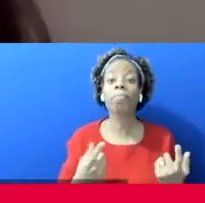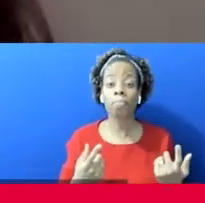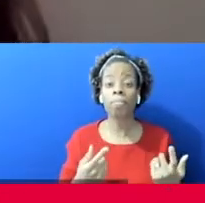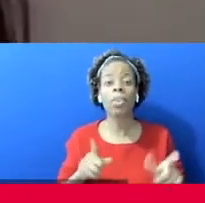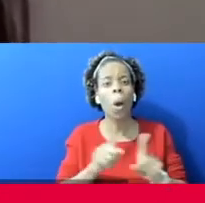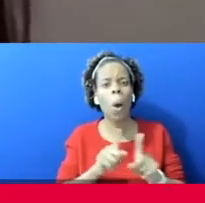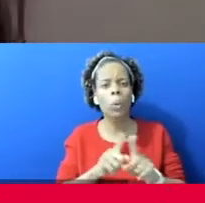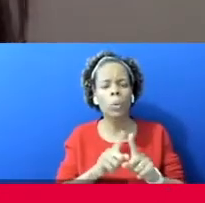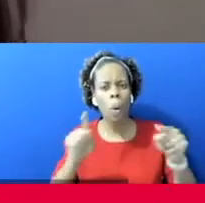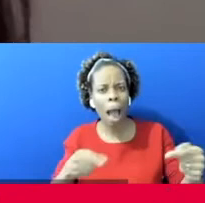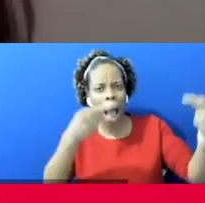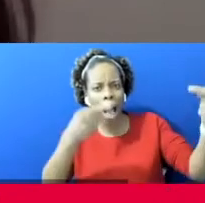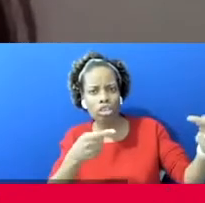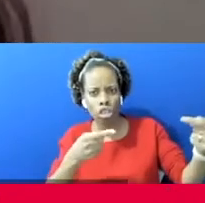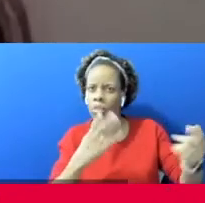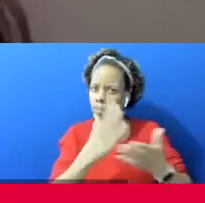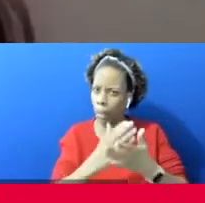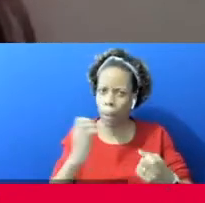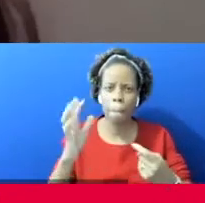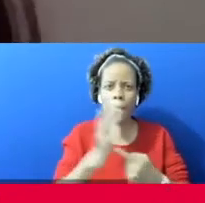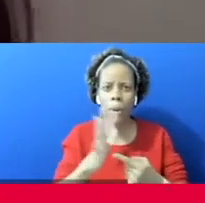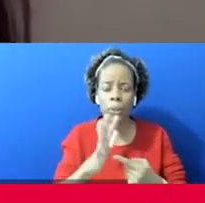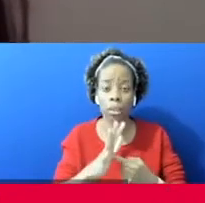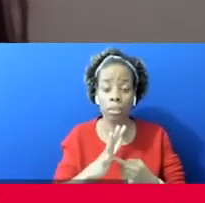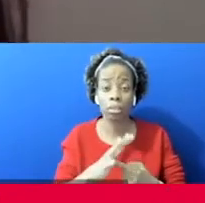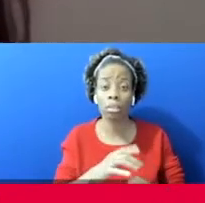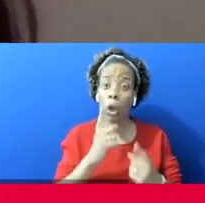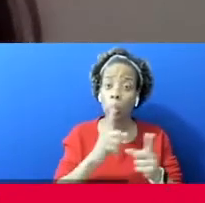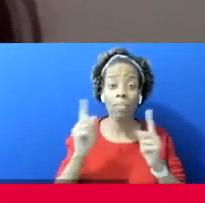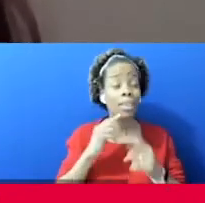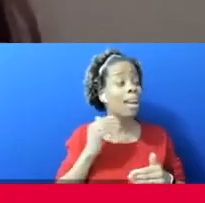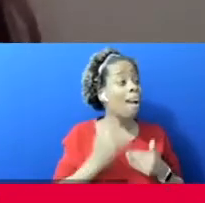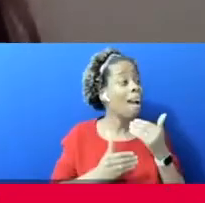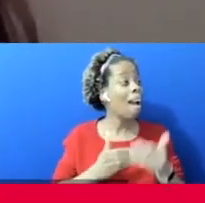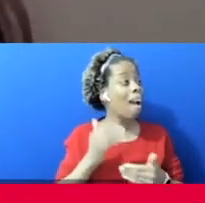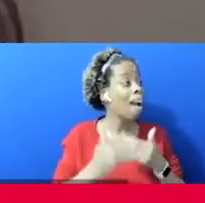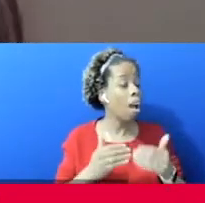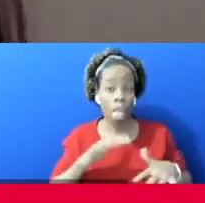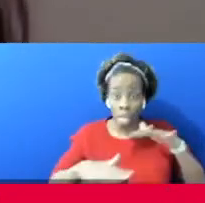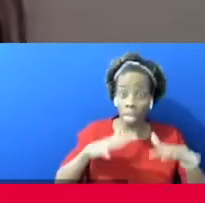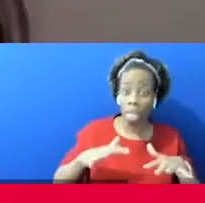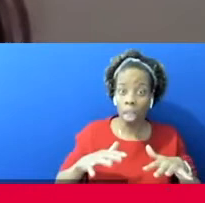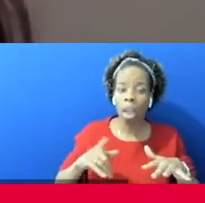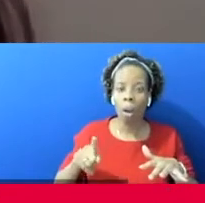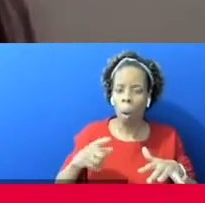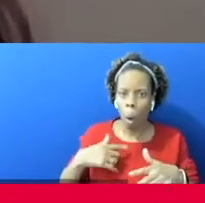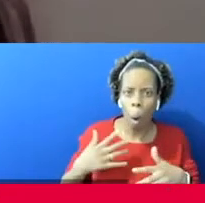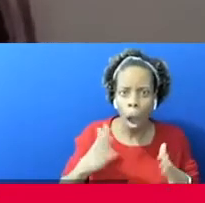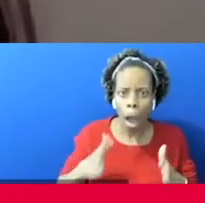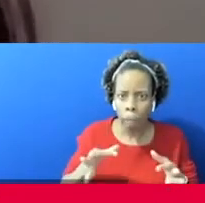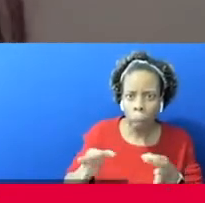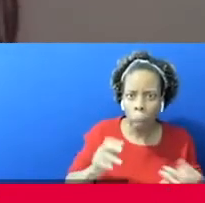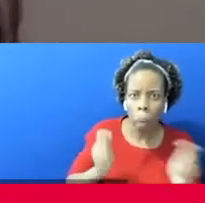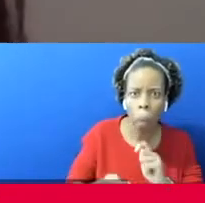very important because they respond to shock. They respond to things that directly challenge them and challenge their day, their routine,